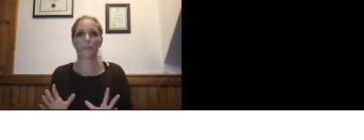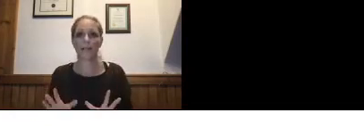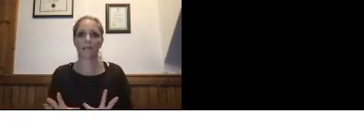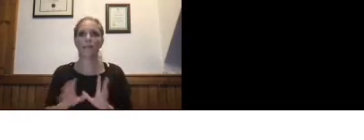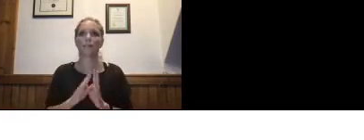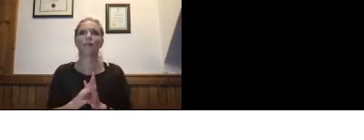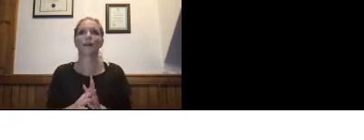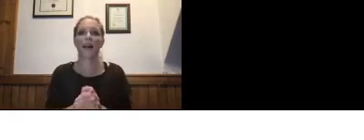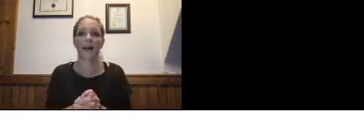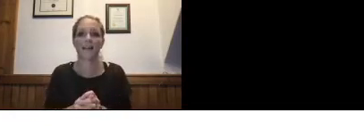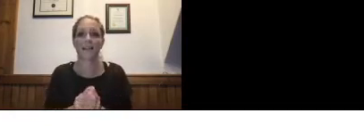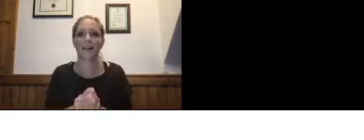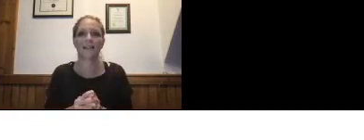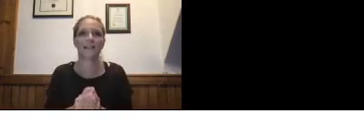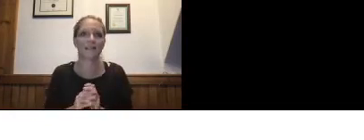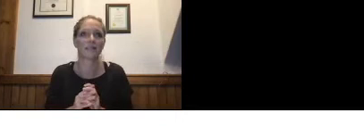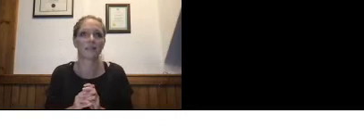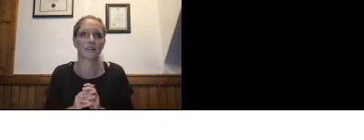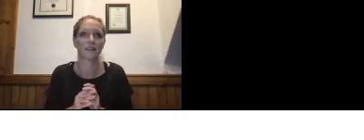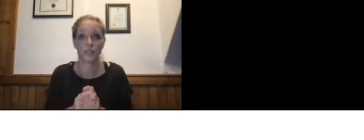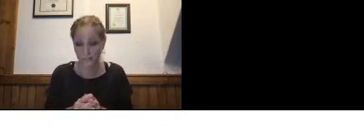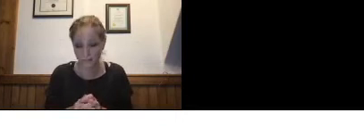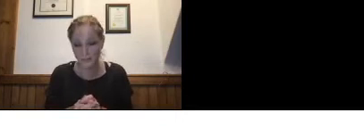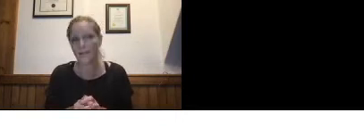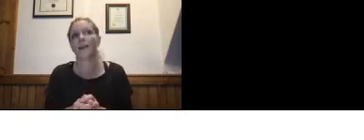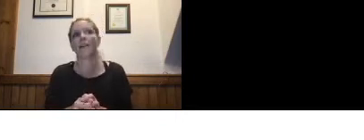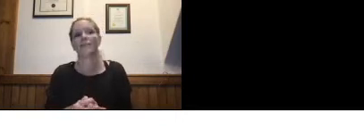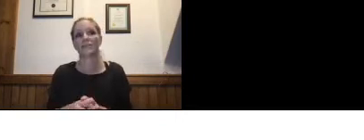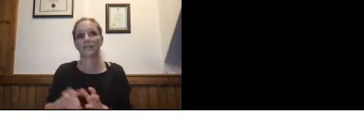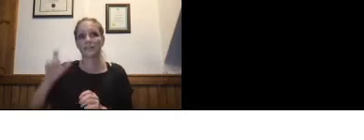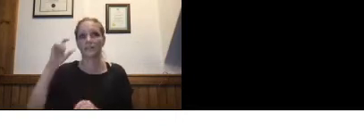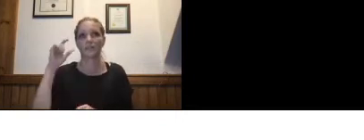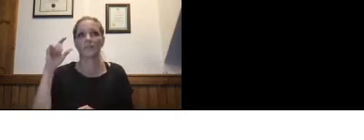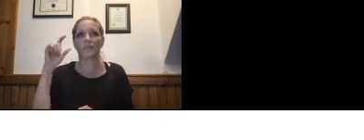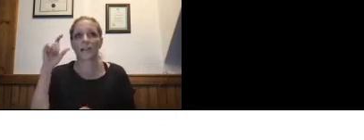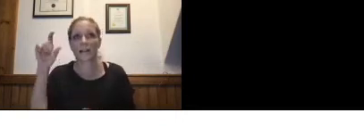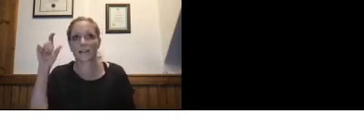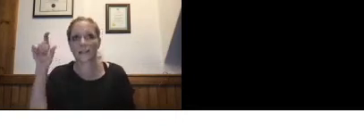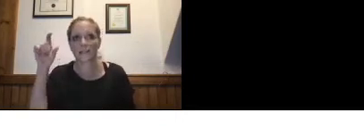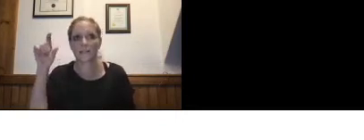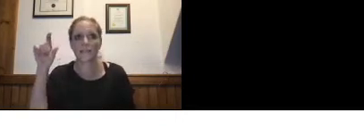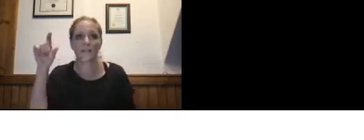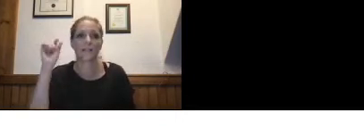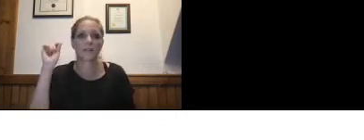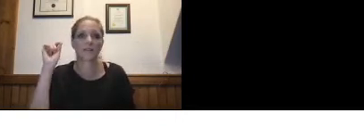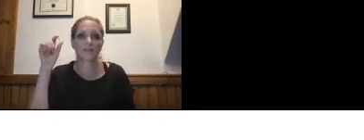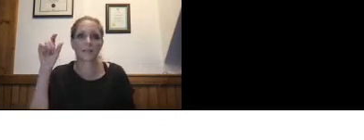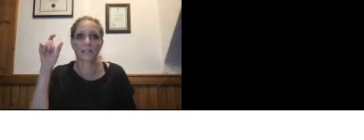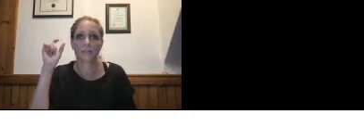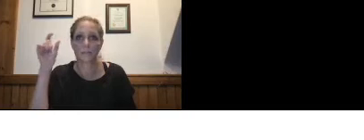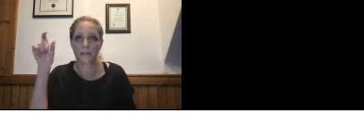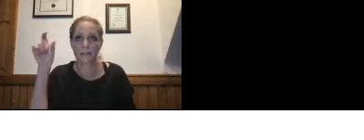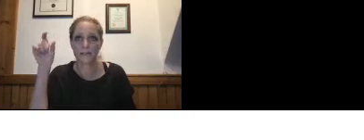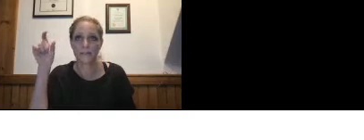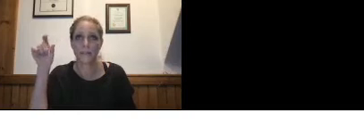the magical world has a Huntington gene. There's a little stretch of DNA in the Huntington gene that's called the